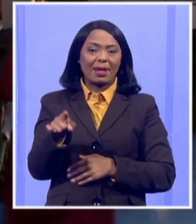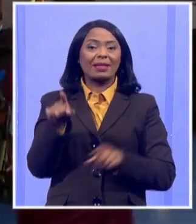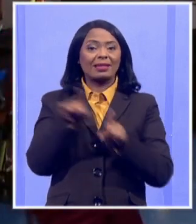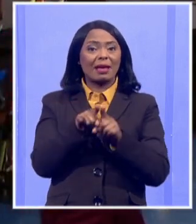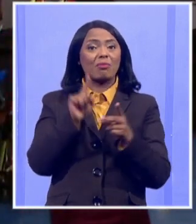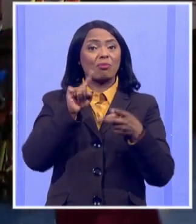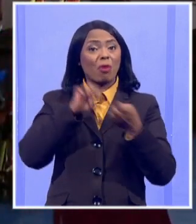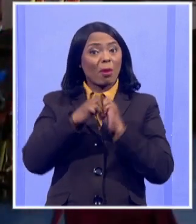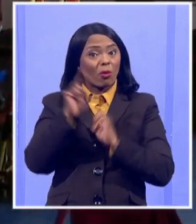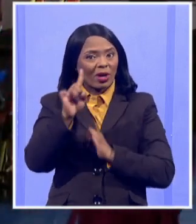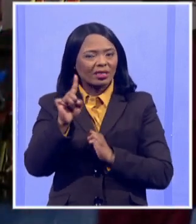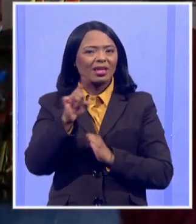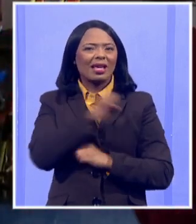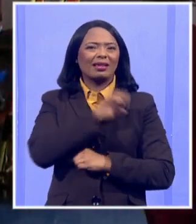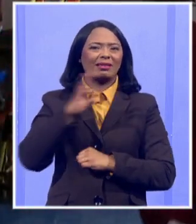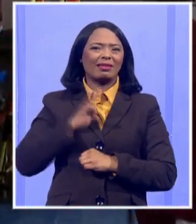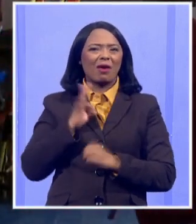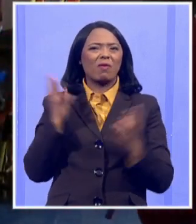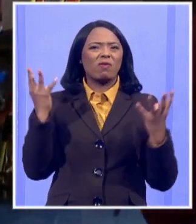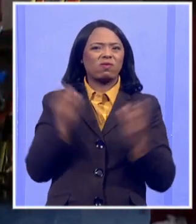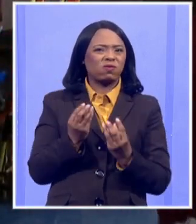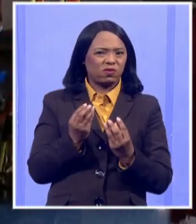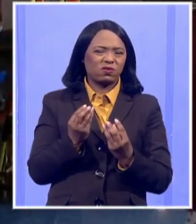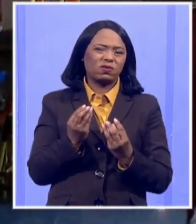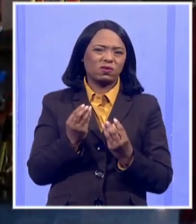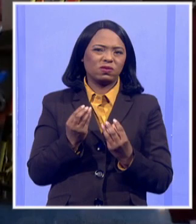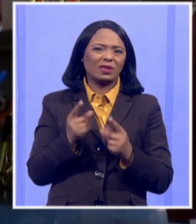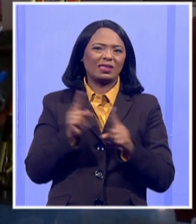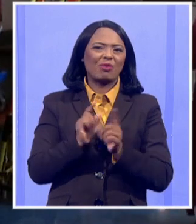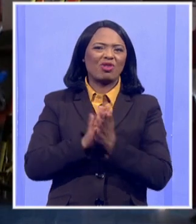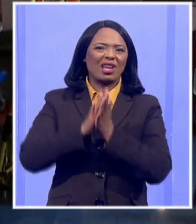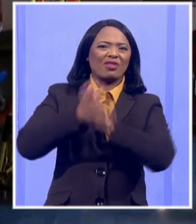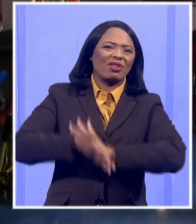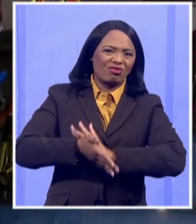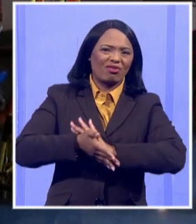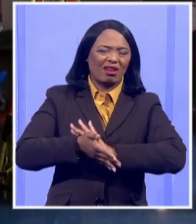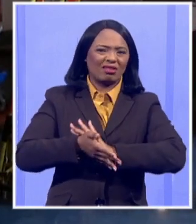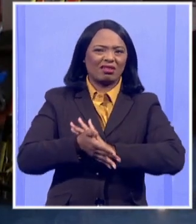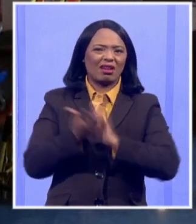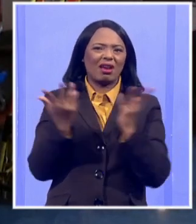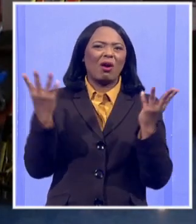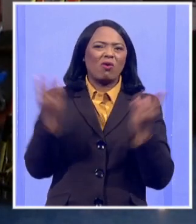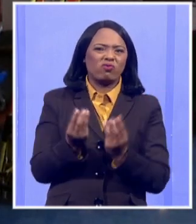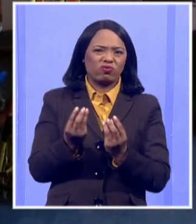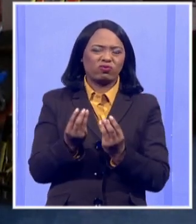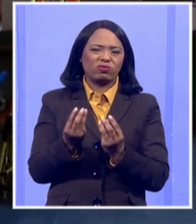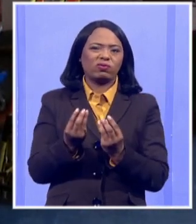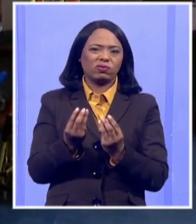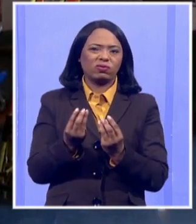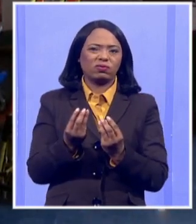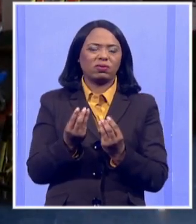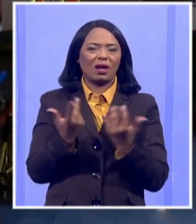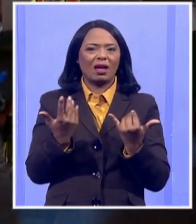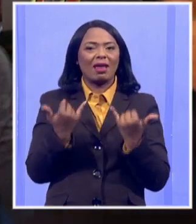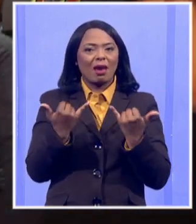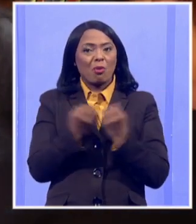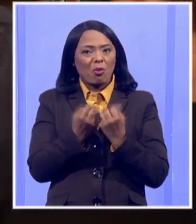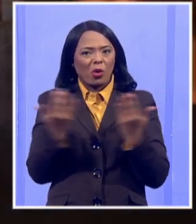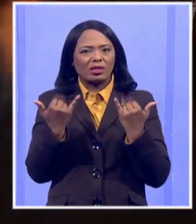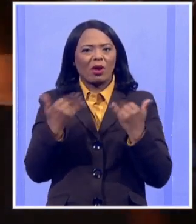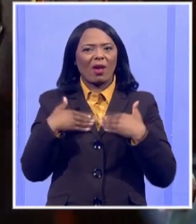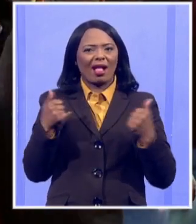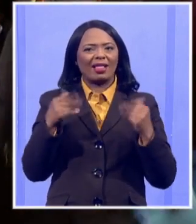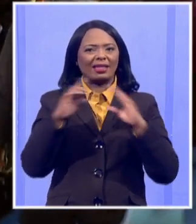and infrastructure shortages, you'll always have that sort of situation happening. Of course, the health department,